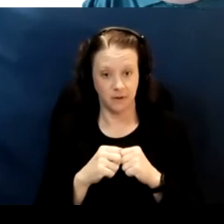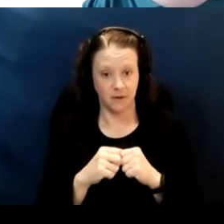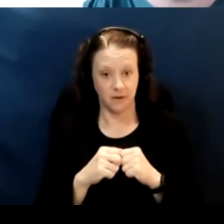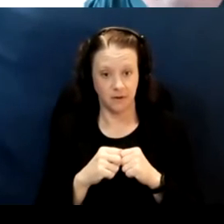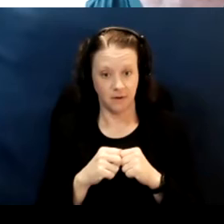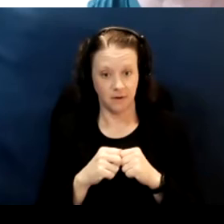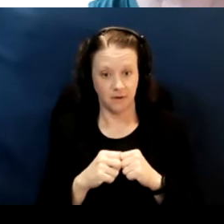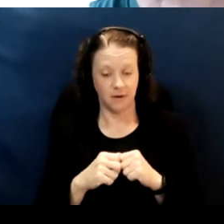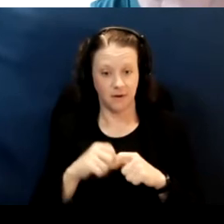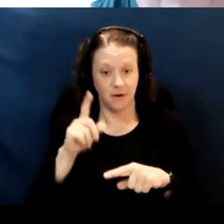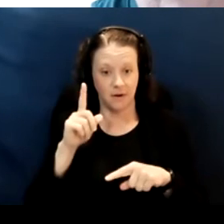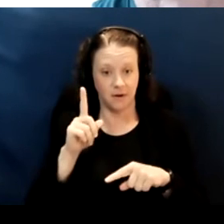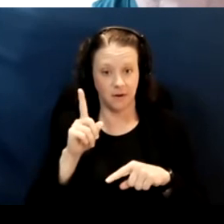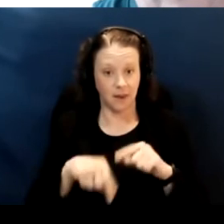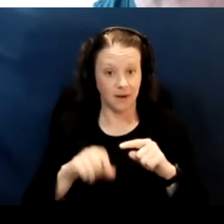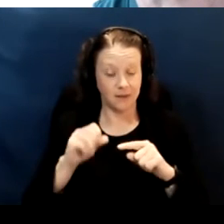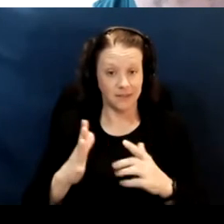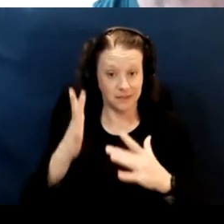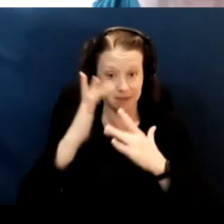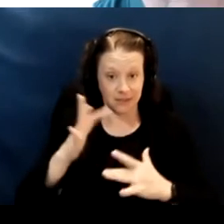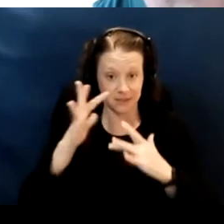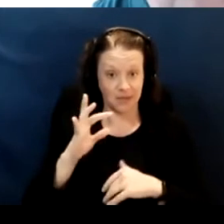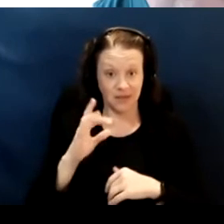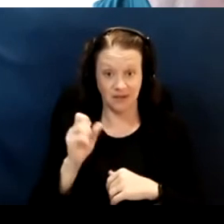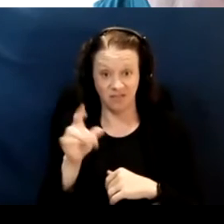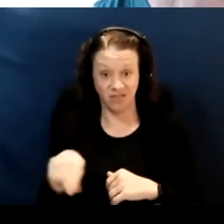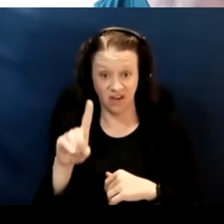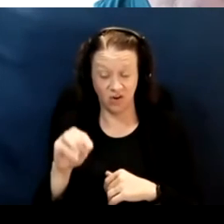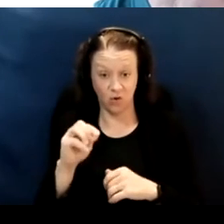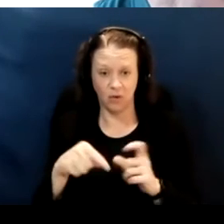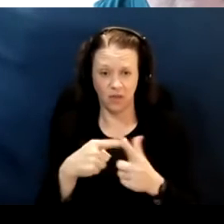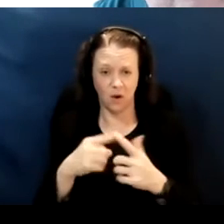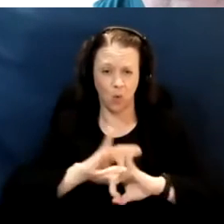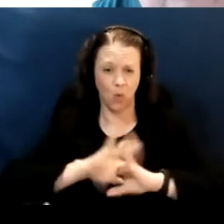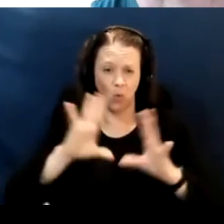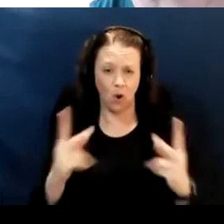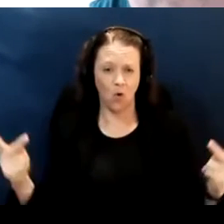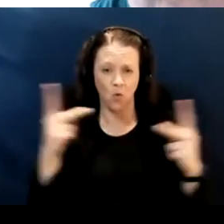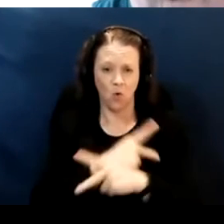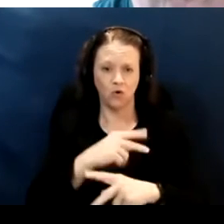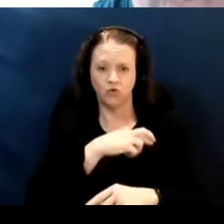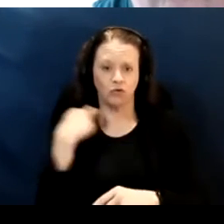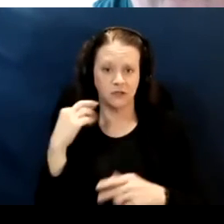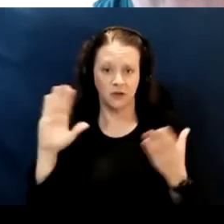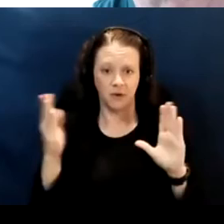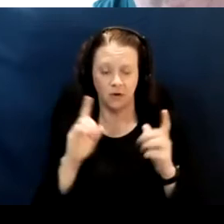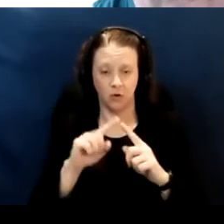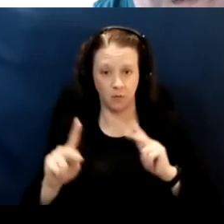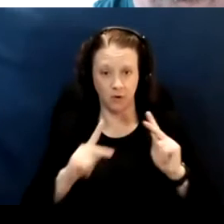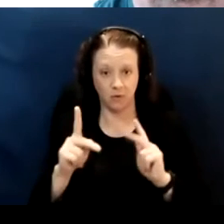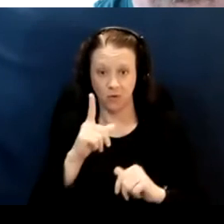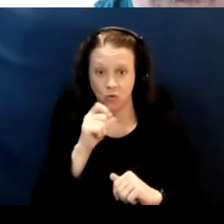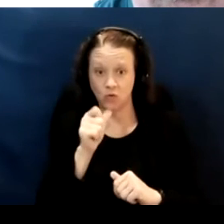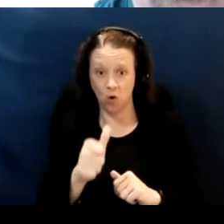can't get sick. If they do, they're at even higher risk than those of us that do